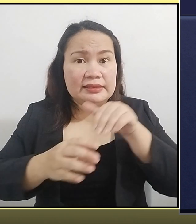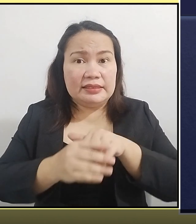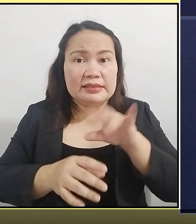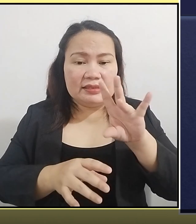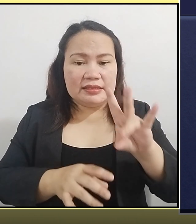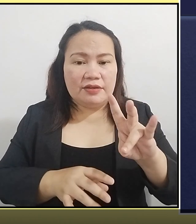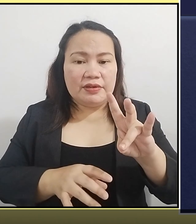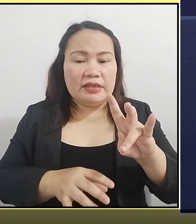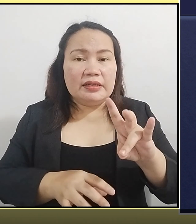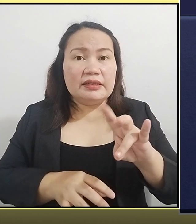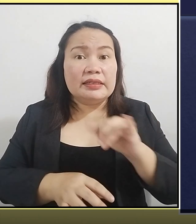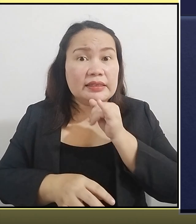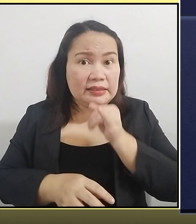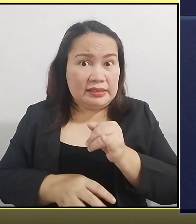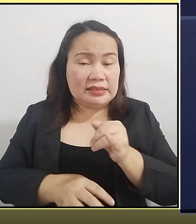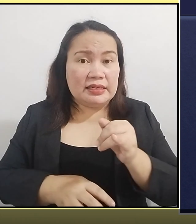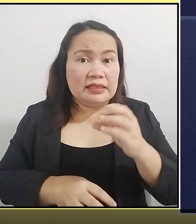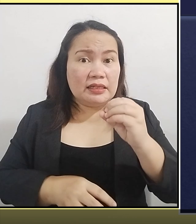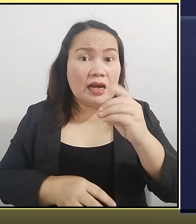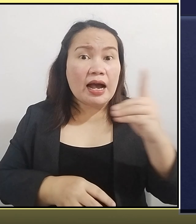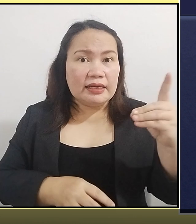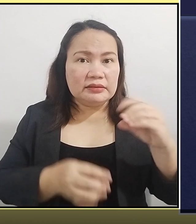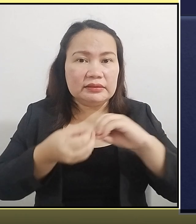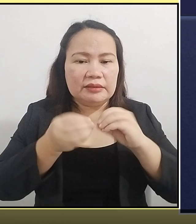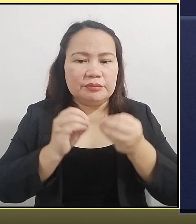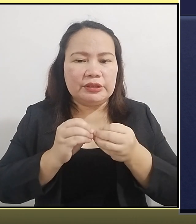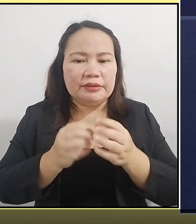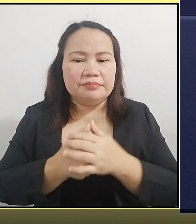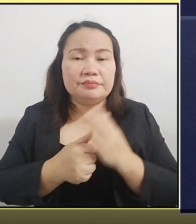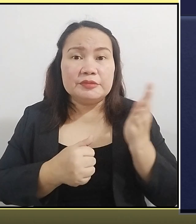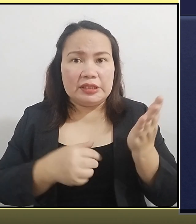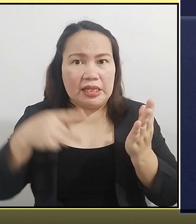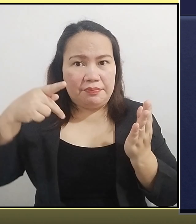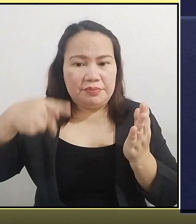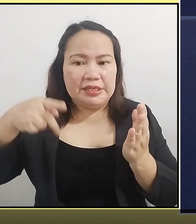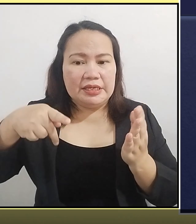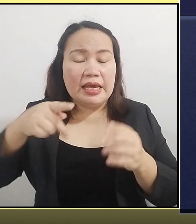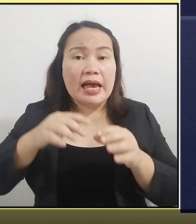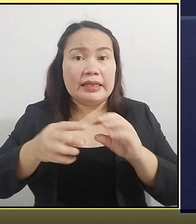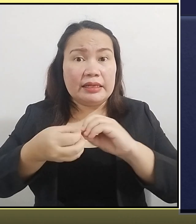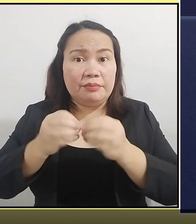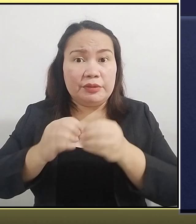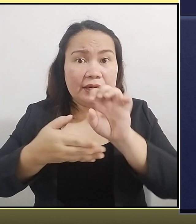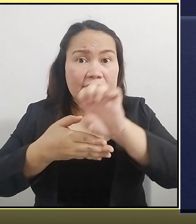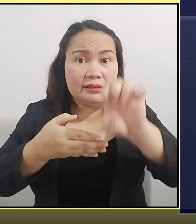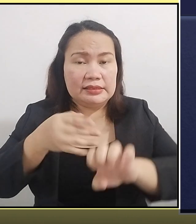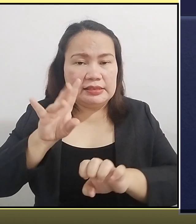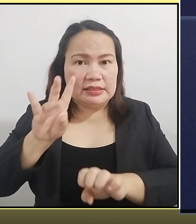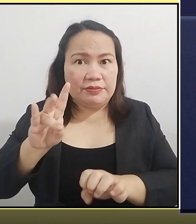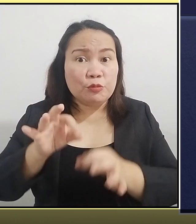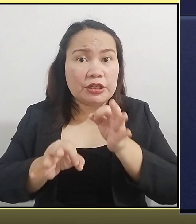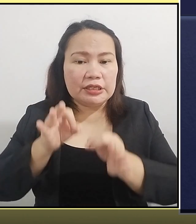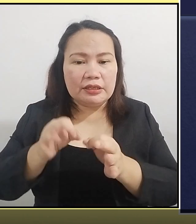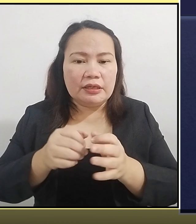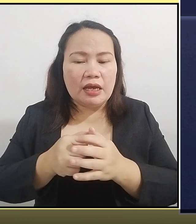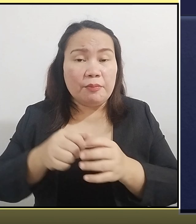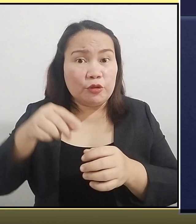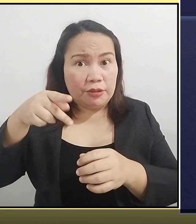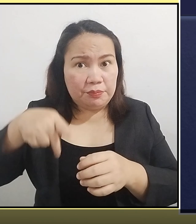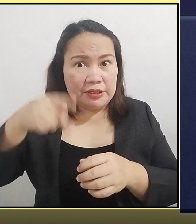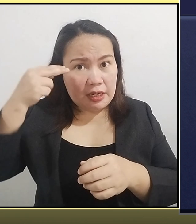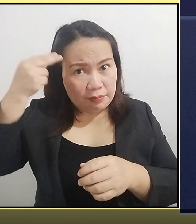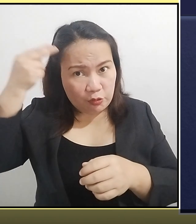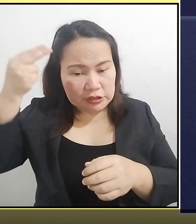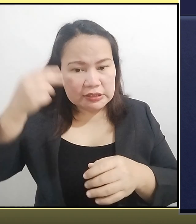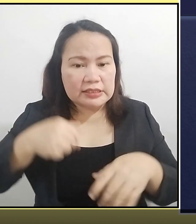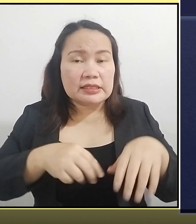ends in 7, this is your hypothesis, that is your P. And then, is an odd number, this is your Q, your conclusion. So,